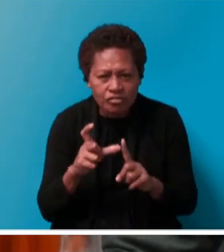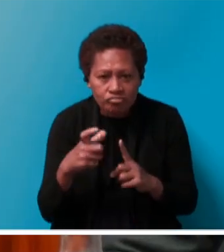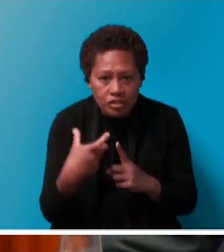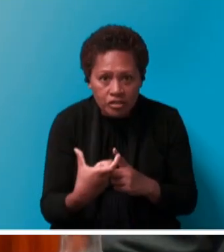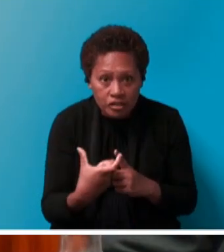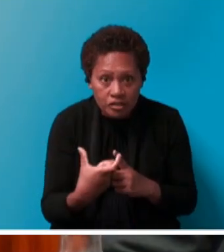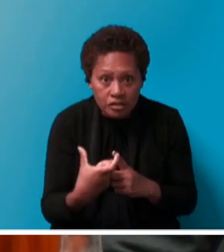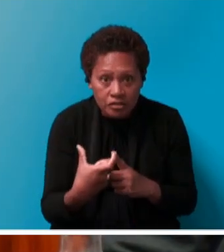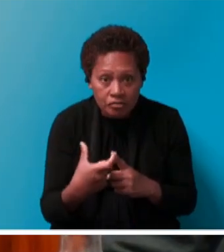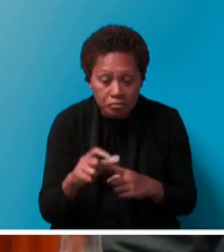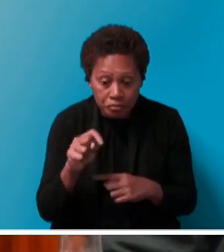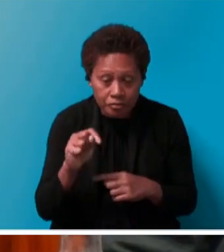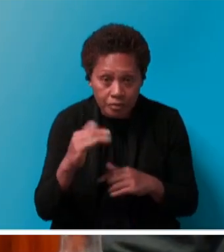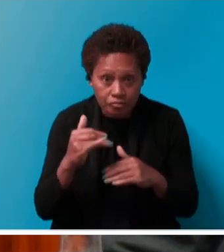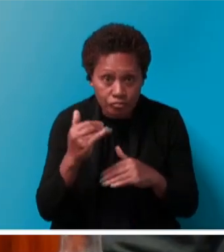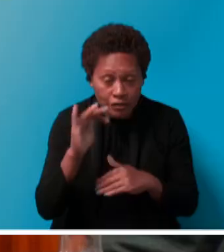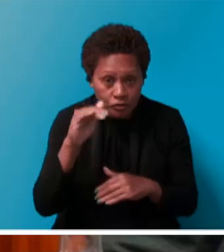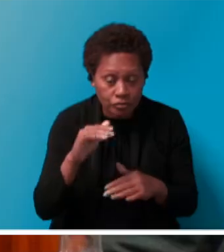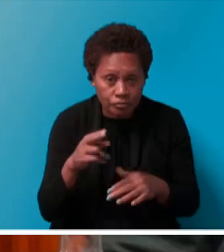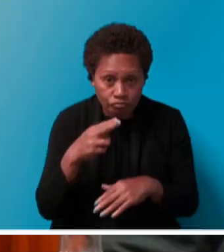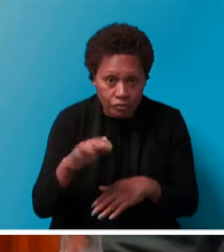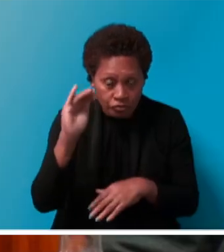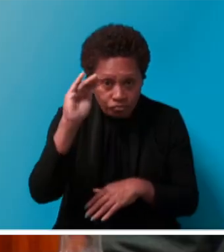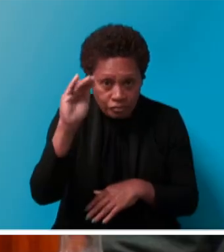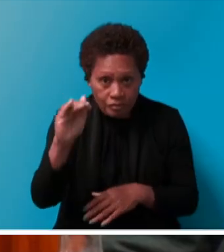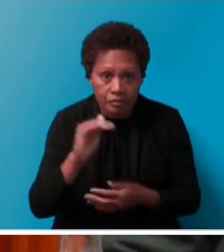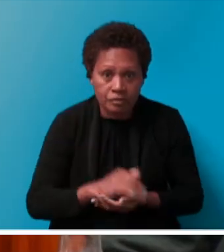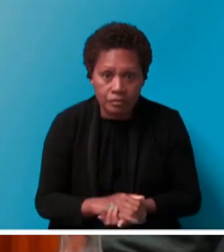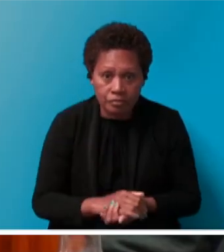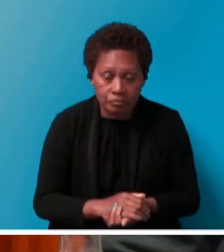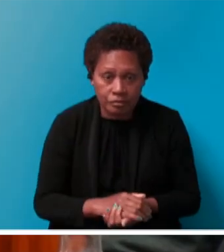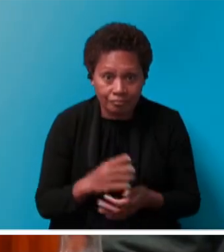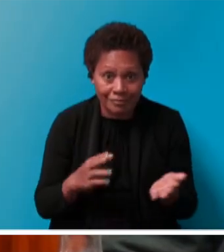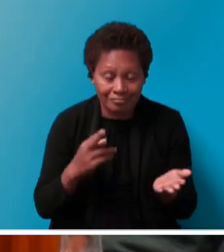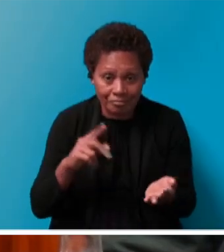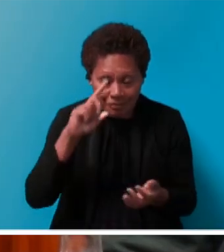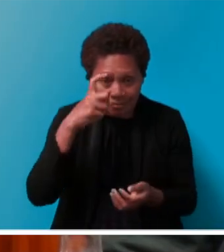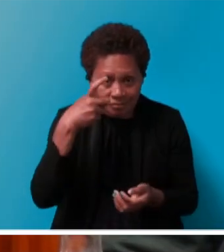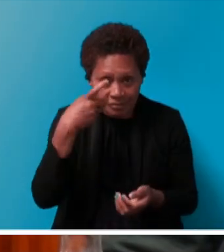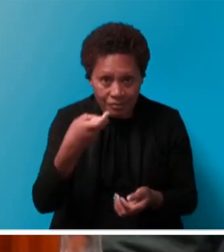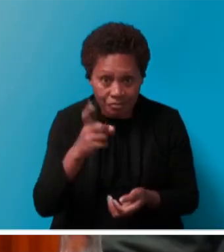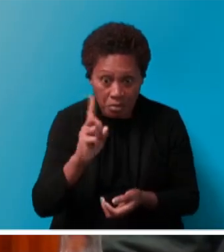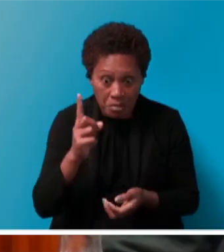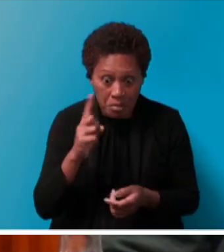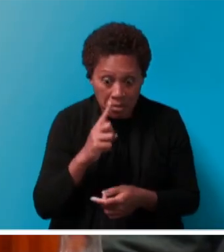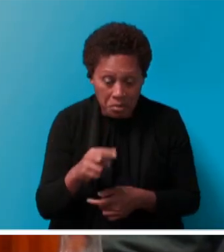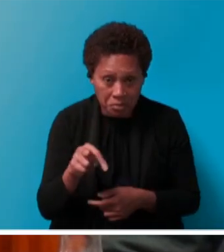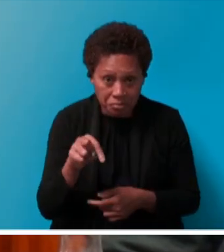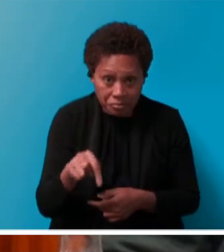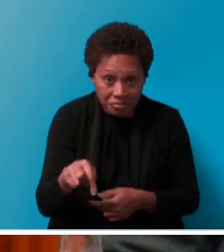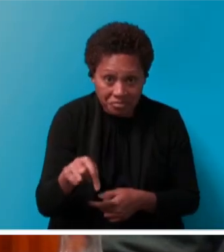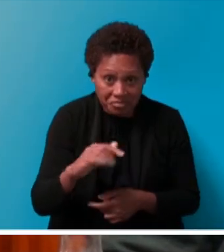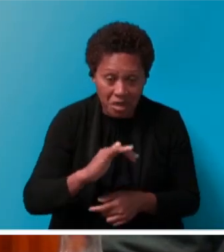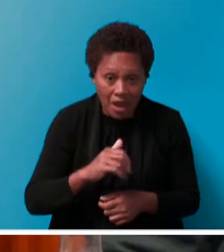future. To witness this, Mr. Speaker, is to understand that what we are seeing and enjoy is more than